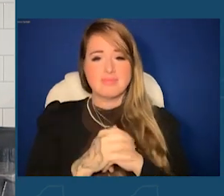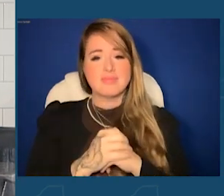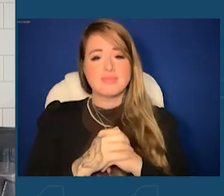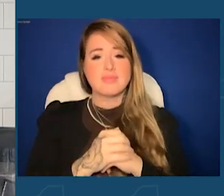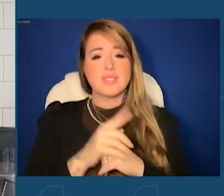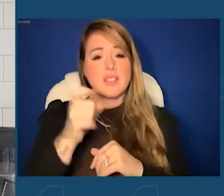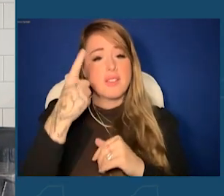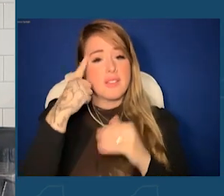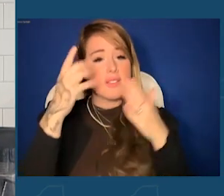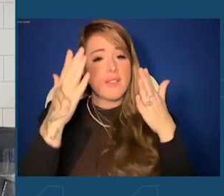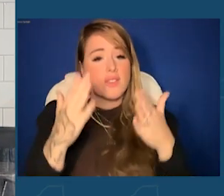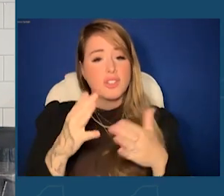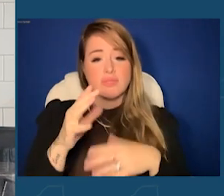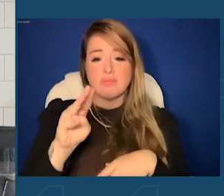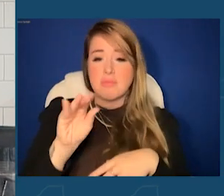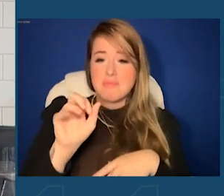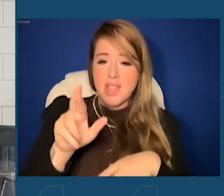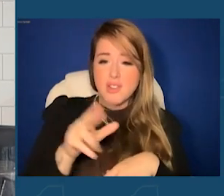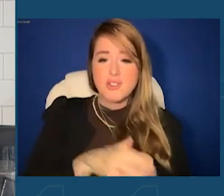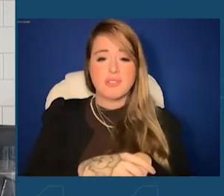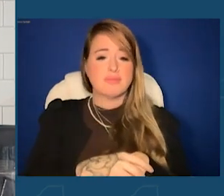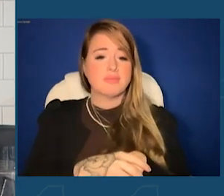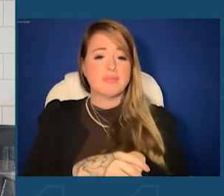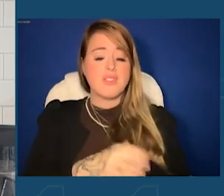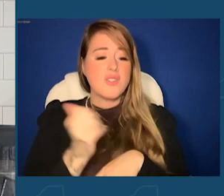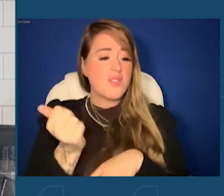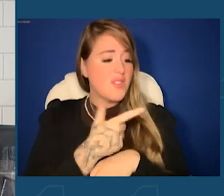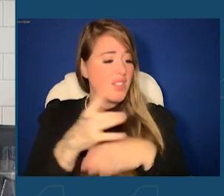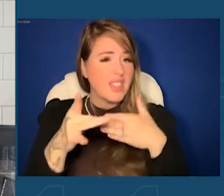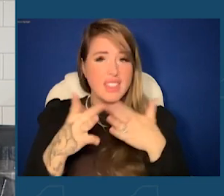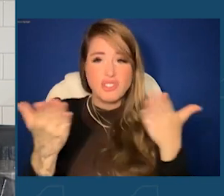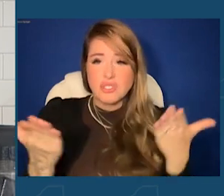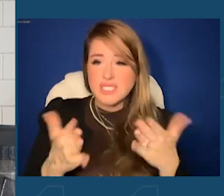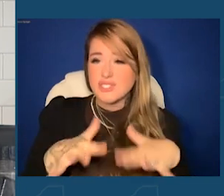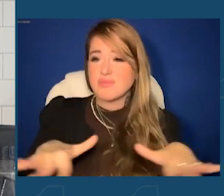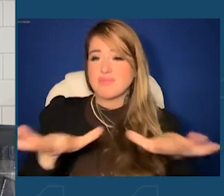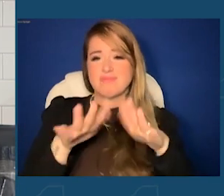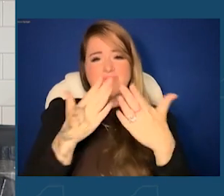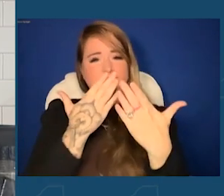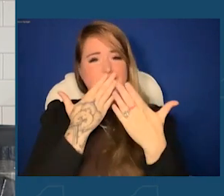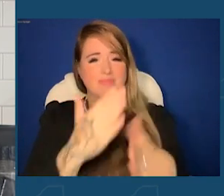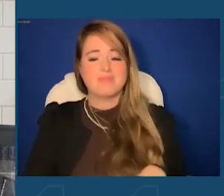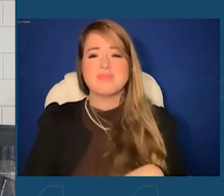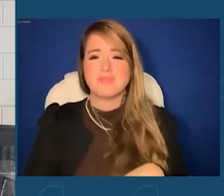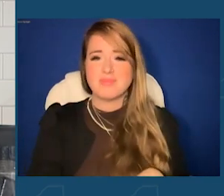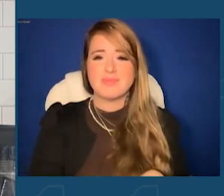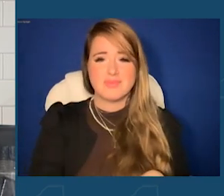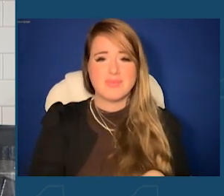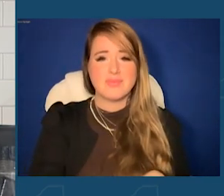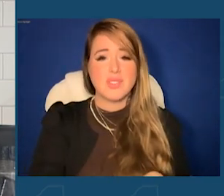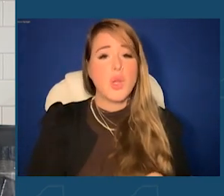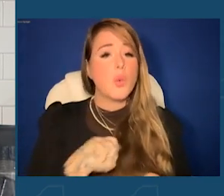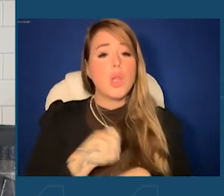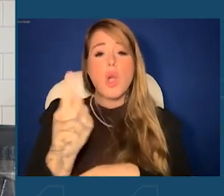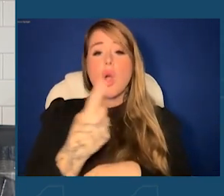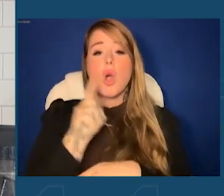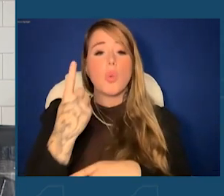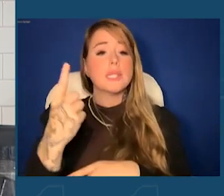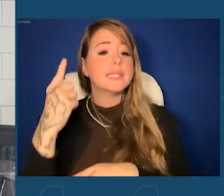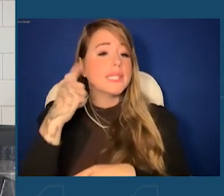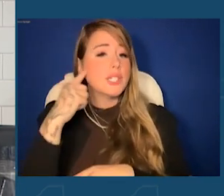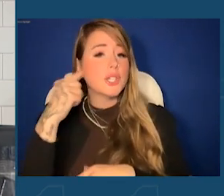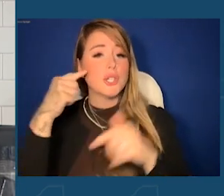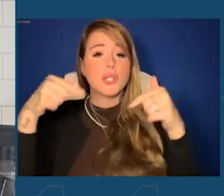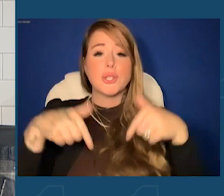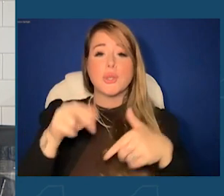Governor, Mayor, all the leaders here, thank you. You know, we always hear it. New York City is a melting